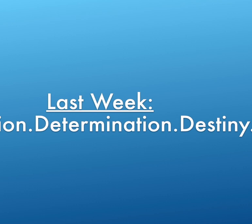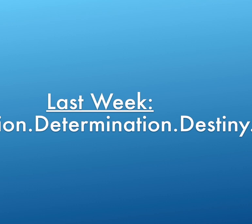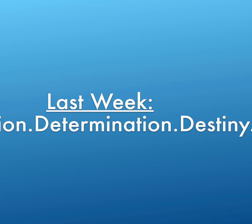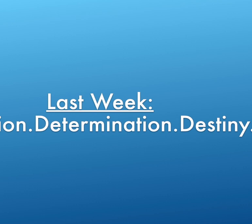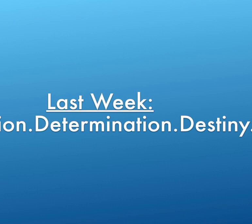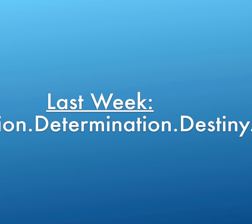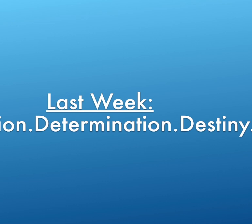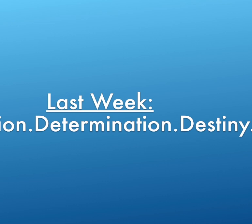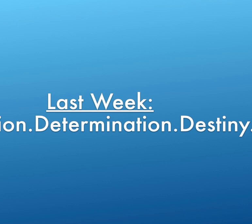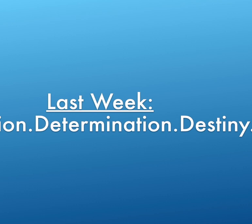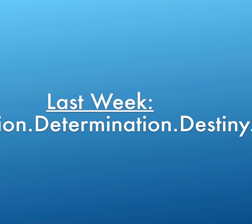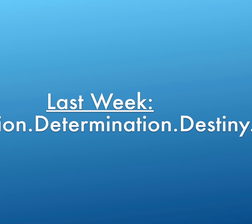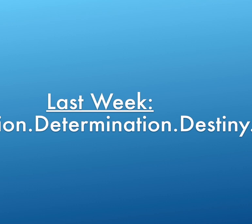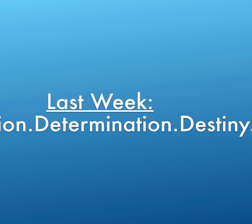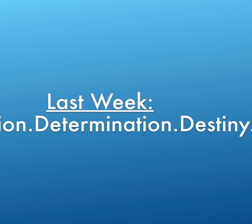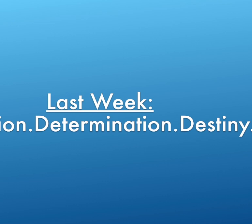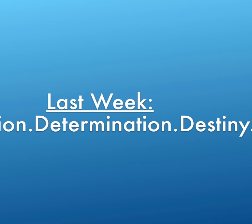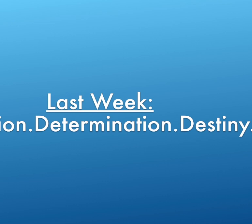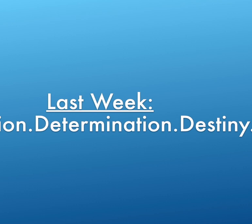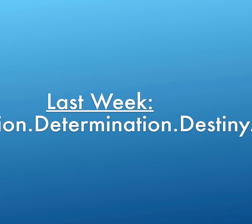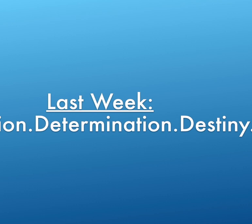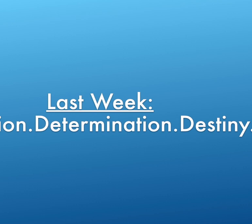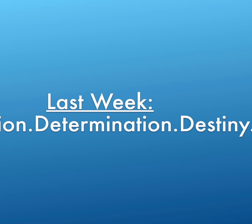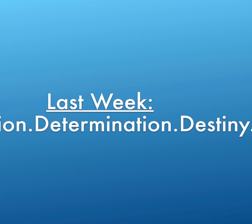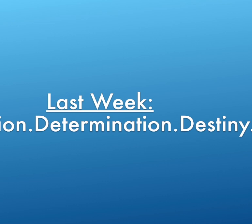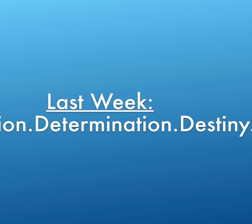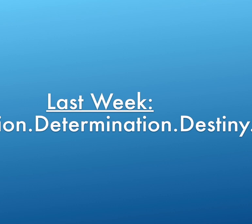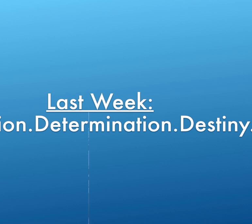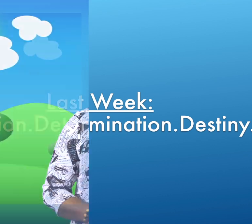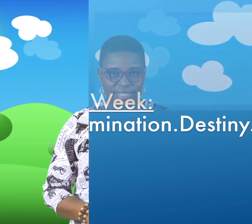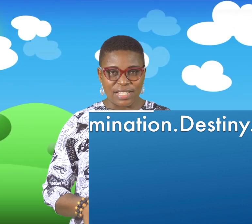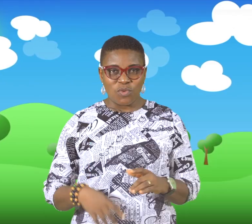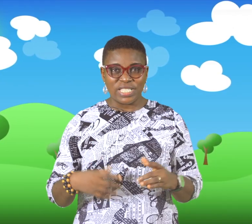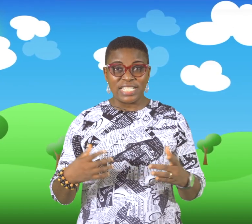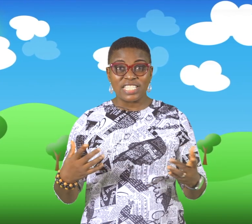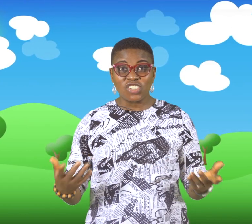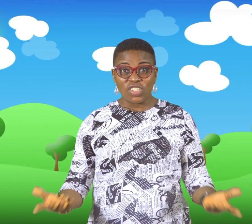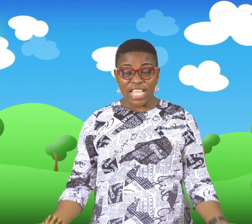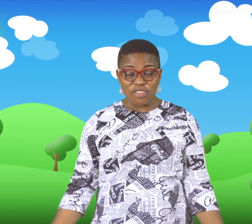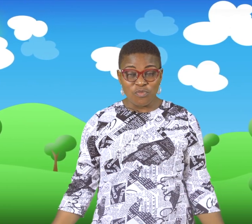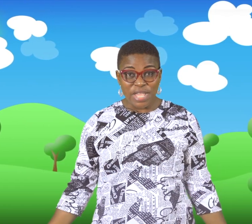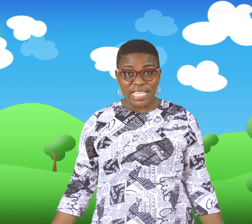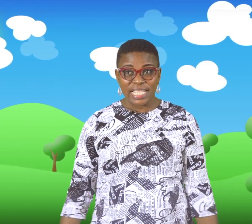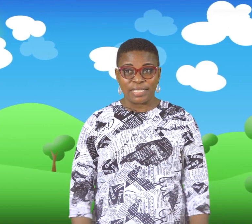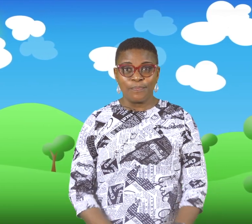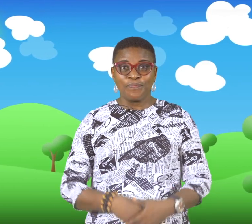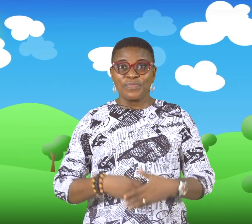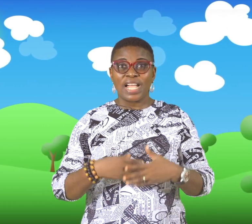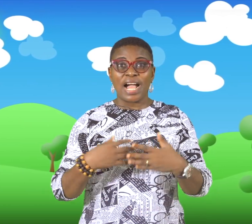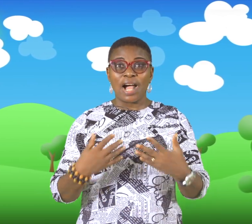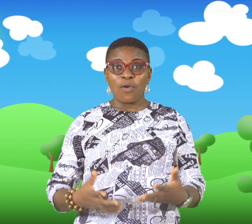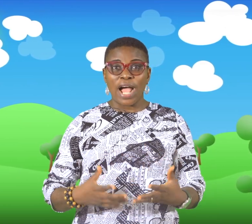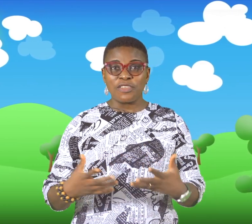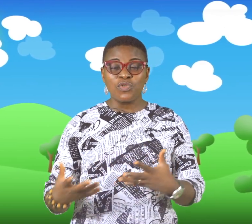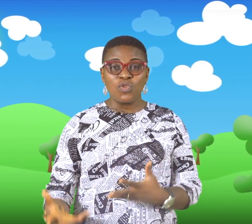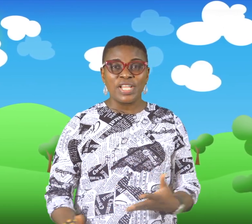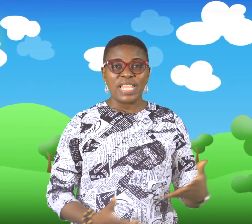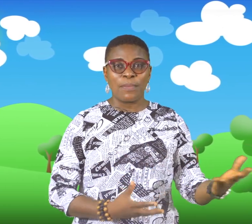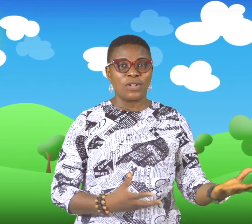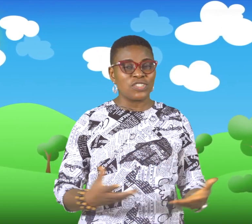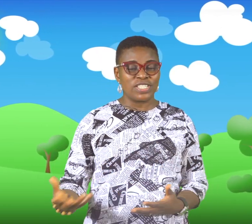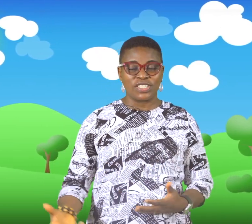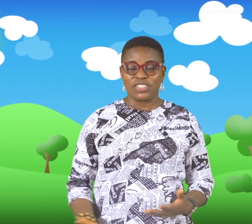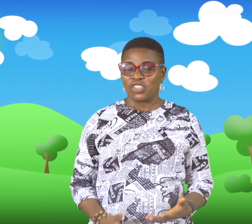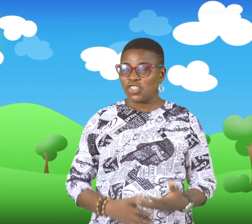hand together. Decision, determination, and destiny. What decision are you making? How are you